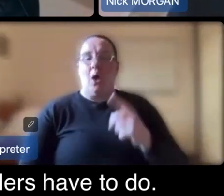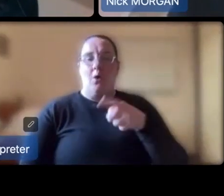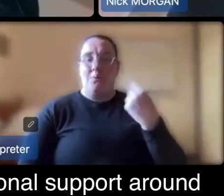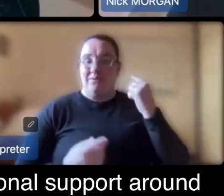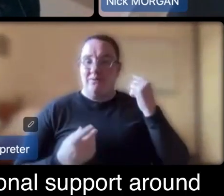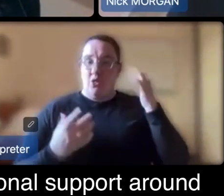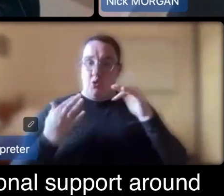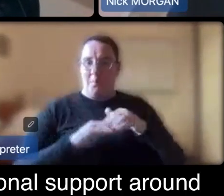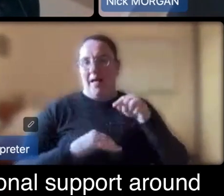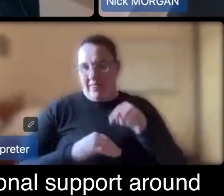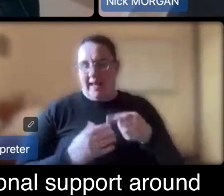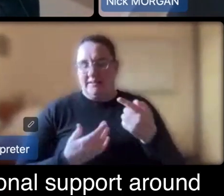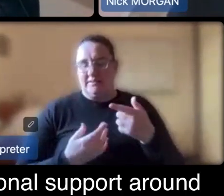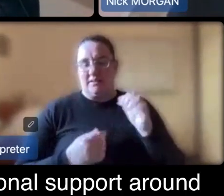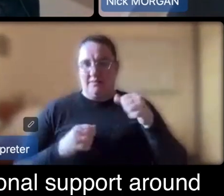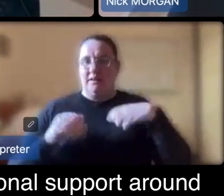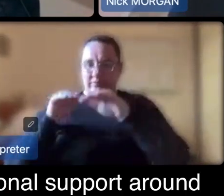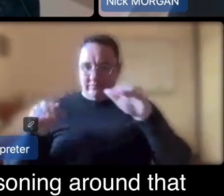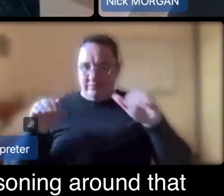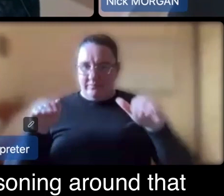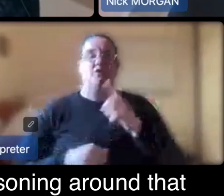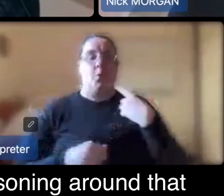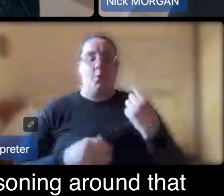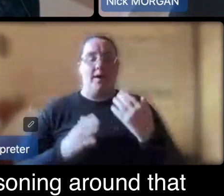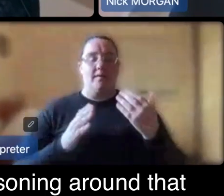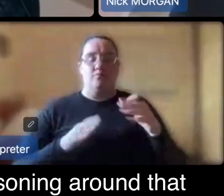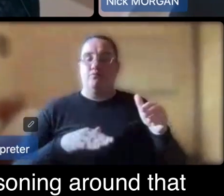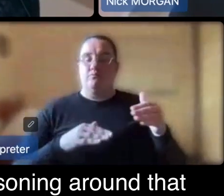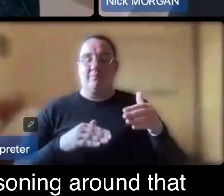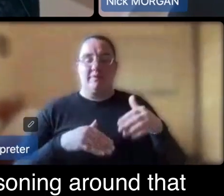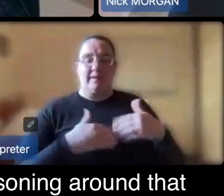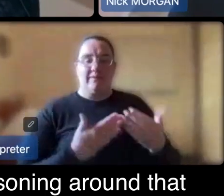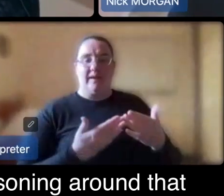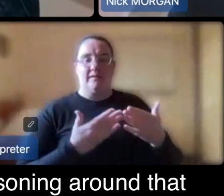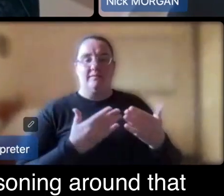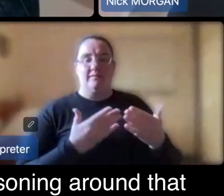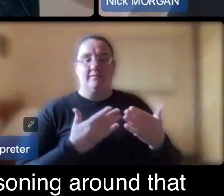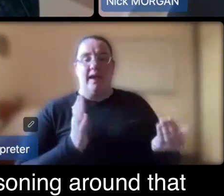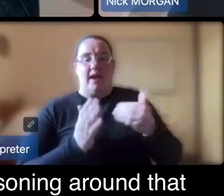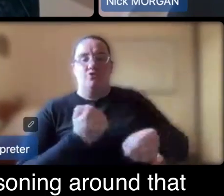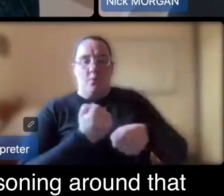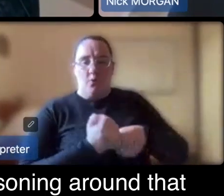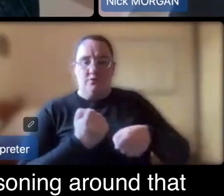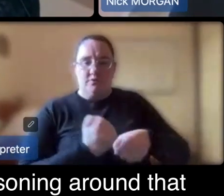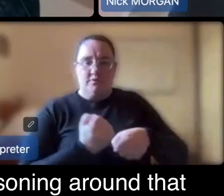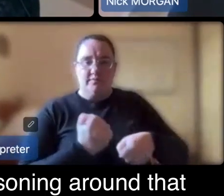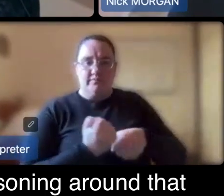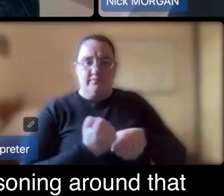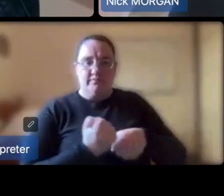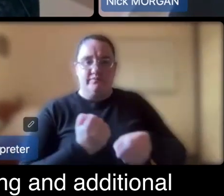do. We're providing some additional support around that messaging for the reasoning around